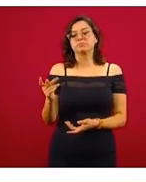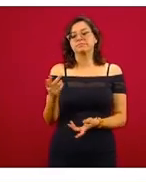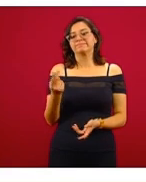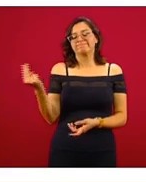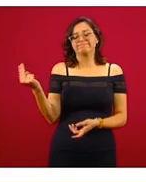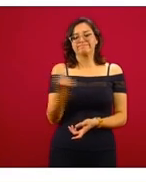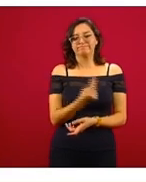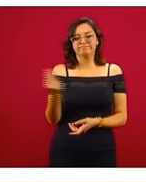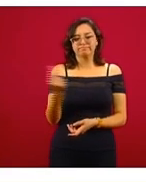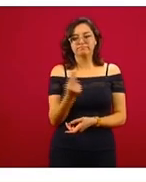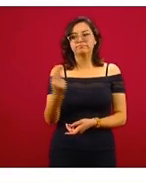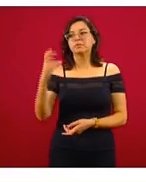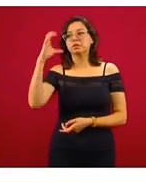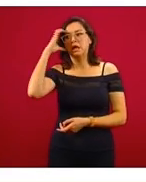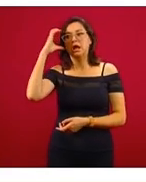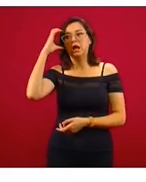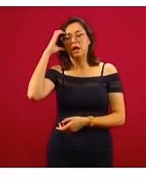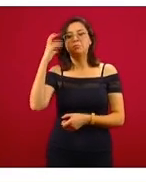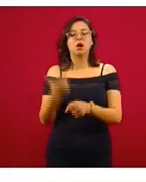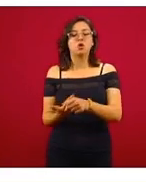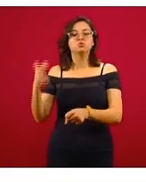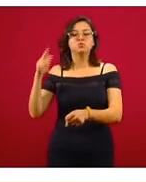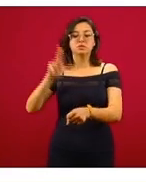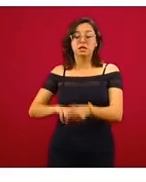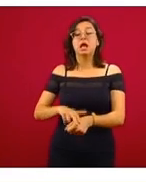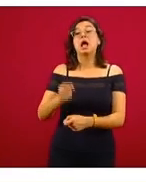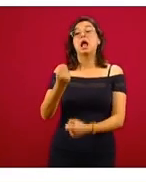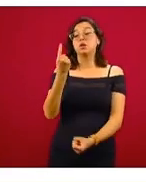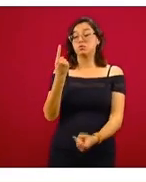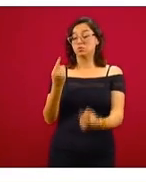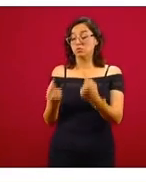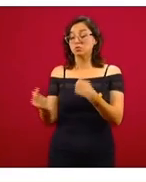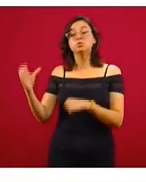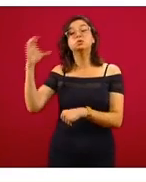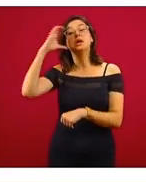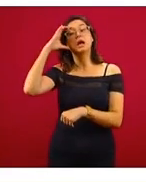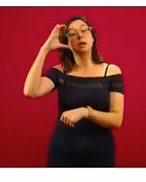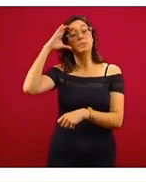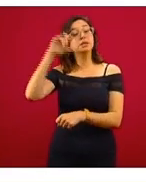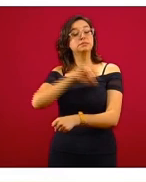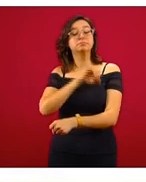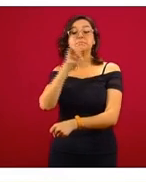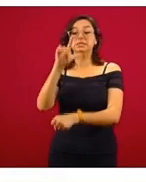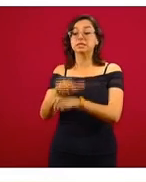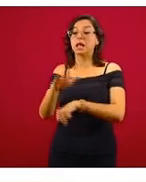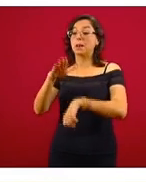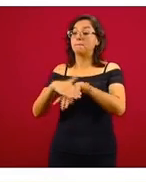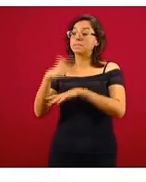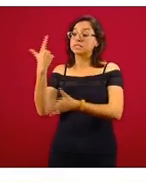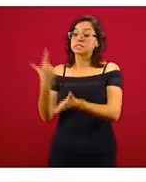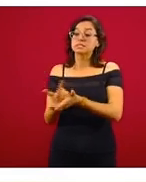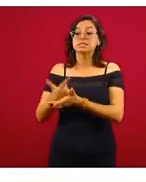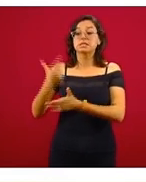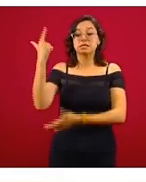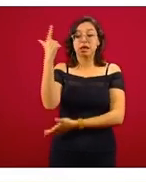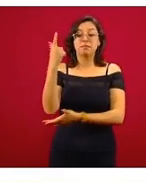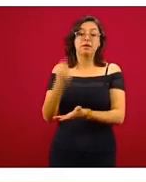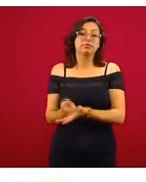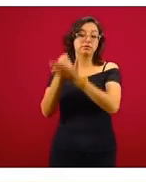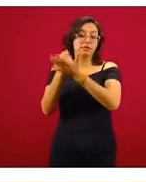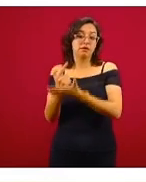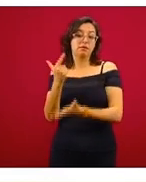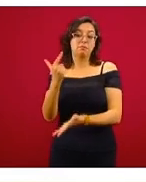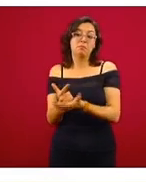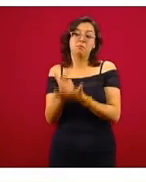674 hospitals that are constantly notifying the bed